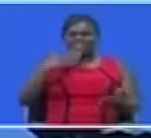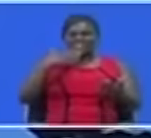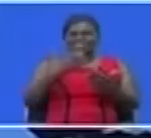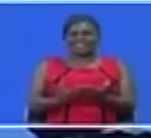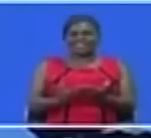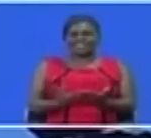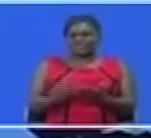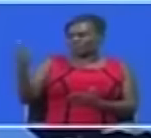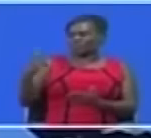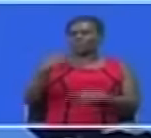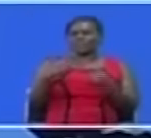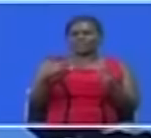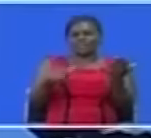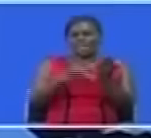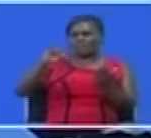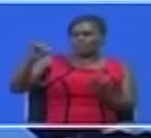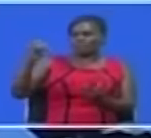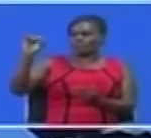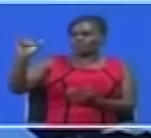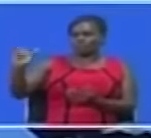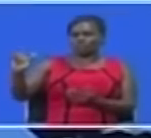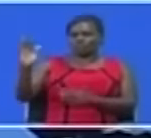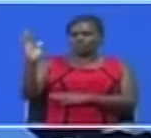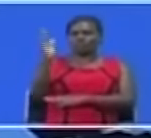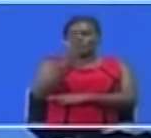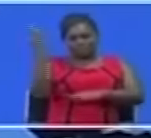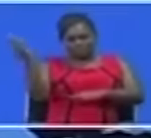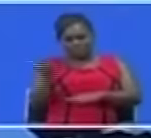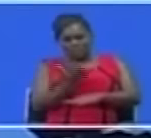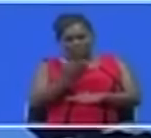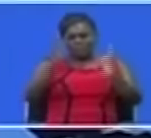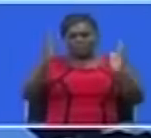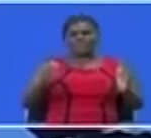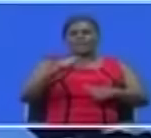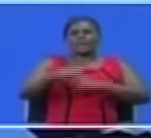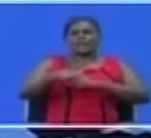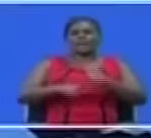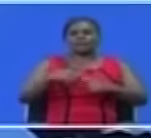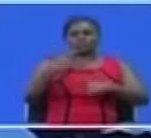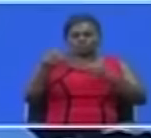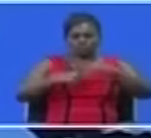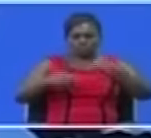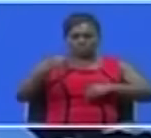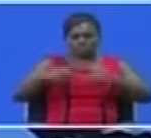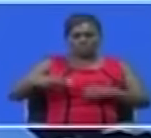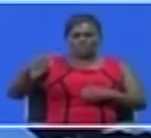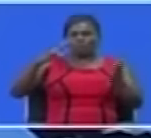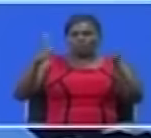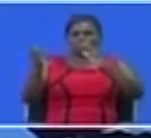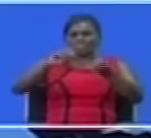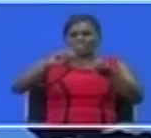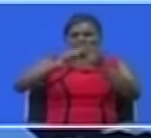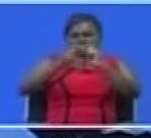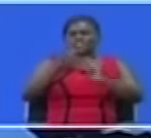Thank you for keeping it KTN News. I'm Joy Doreen Bira. Deforestation is one of the major activities which has contributed highly to climate